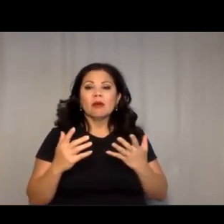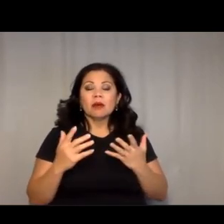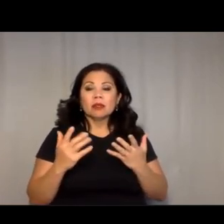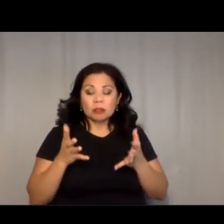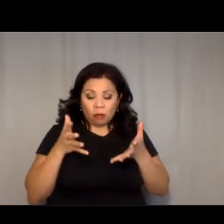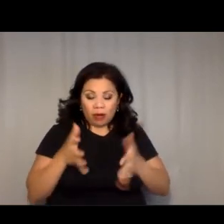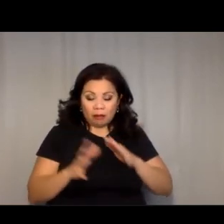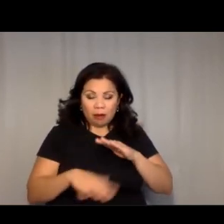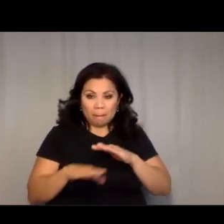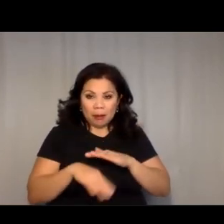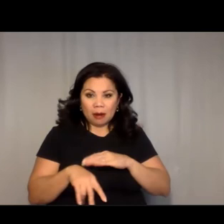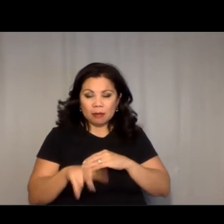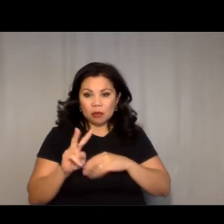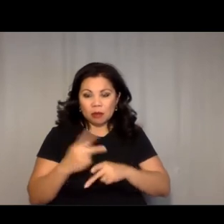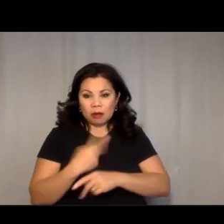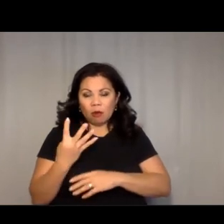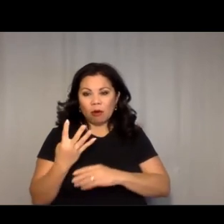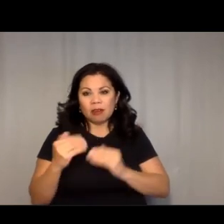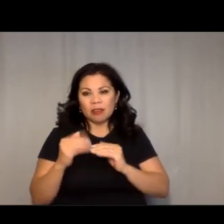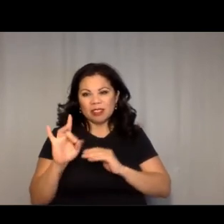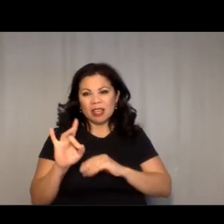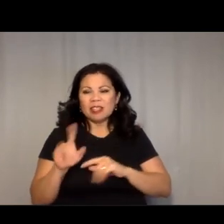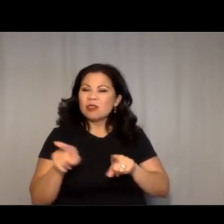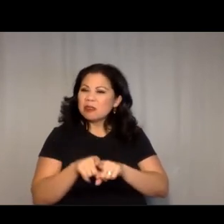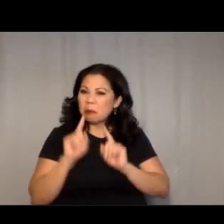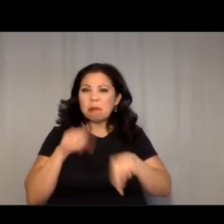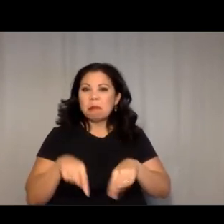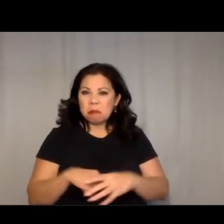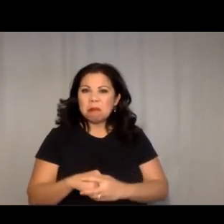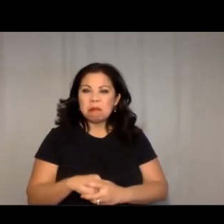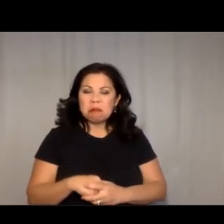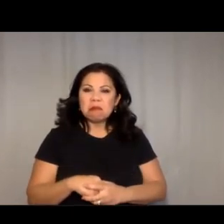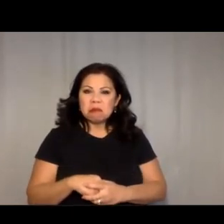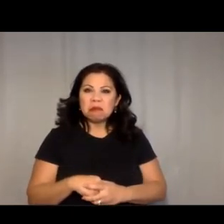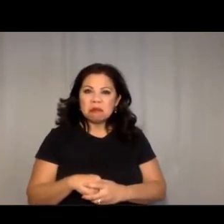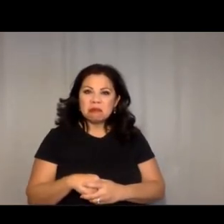what's left on bottom is 2 times 4, which is 8. So you get the same answer.